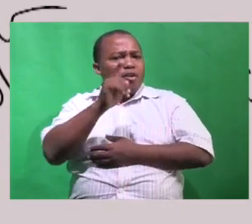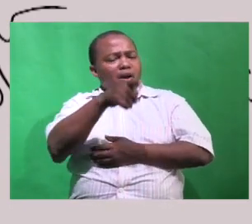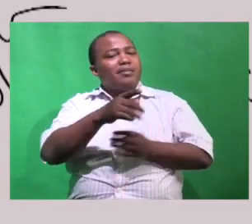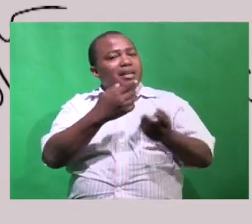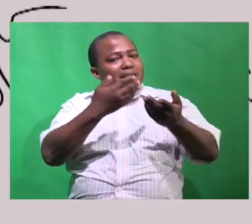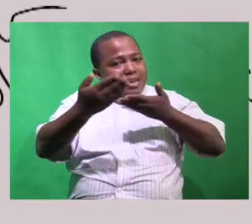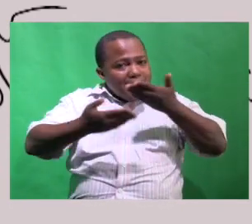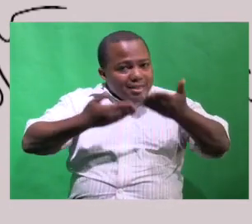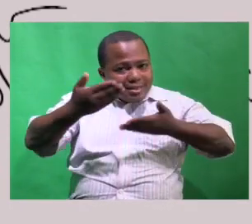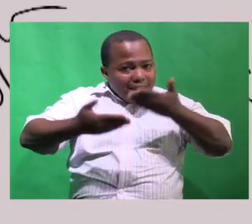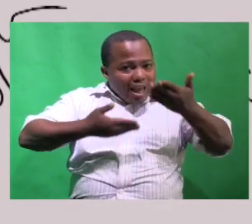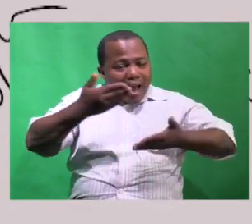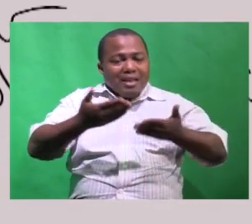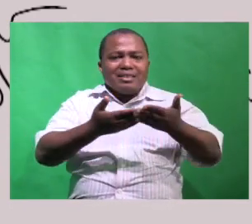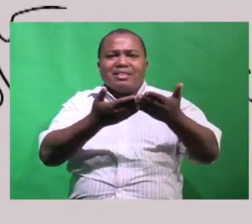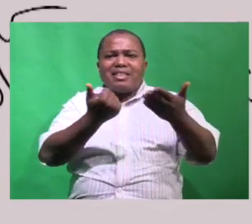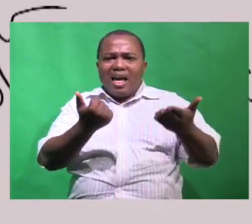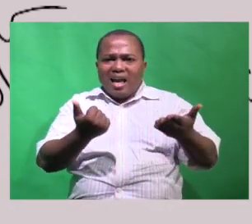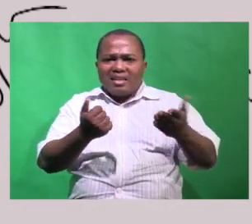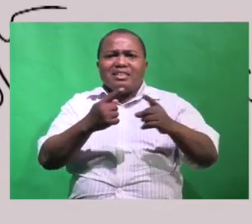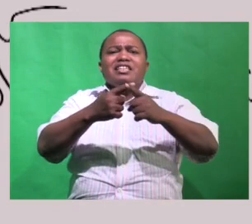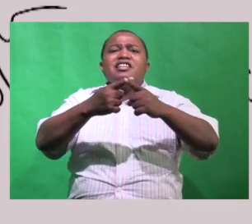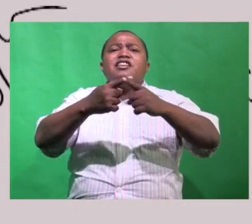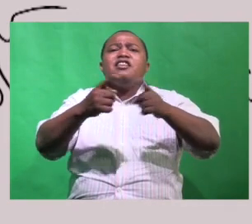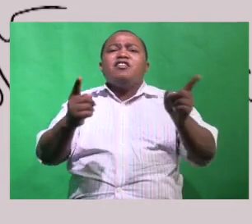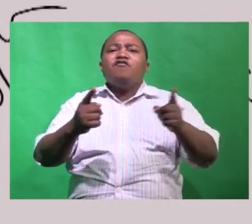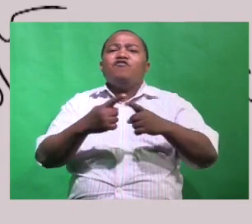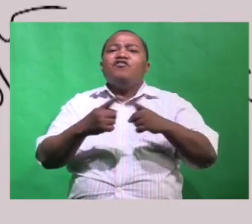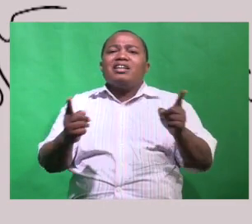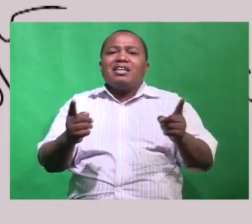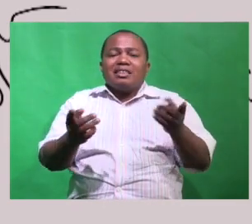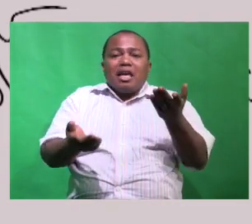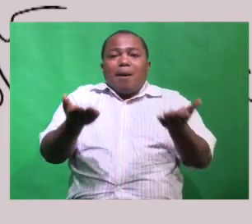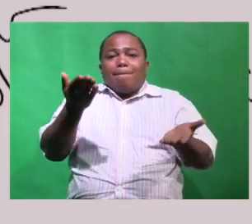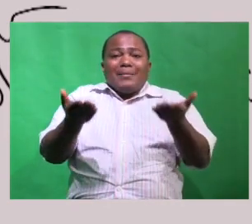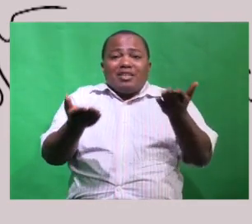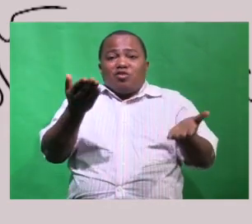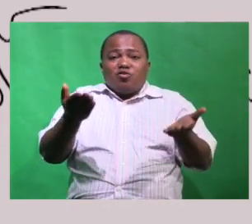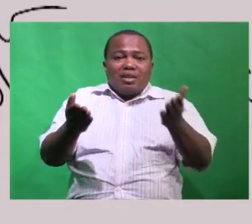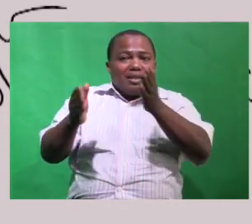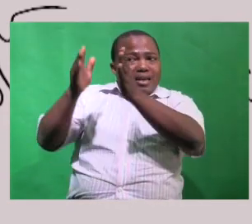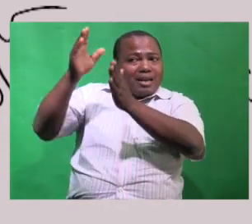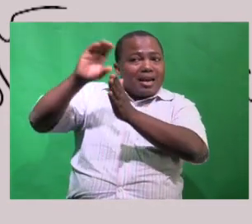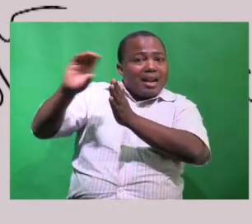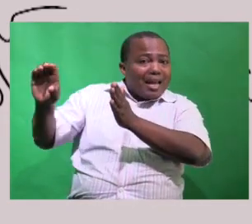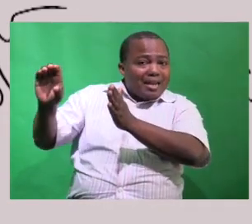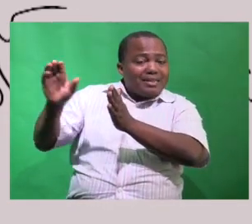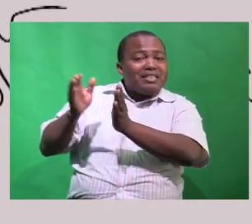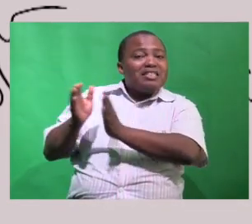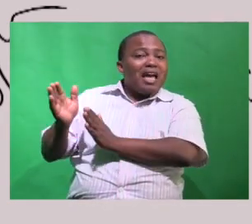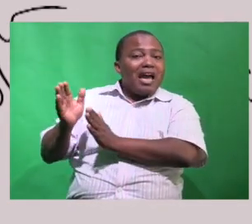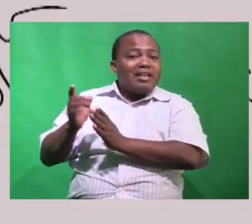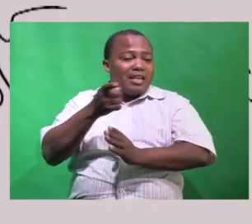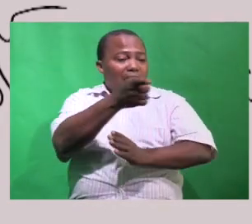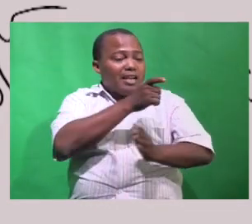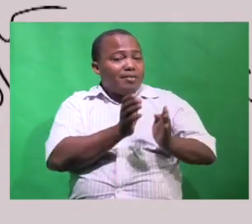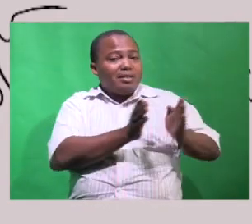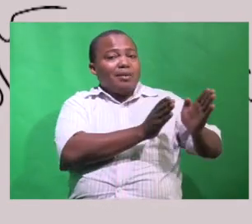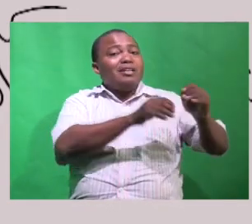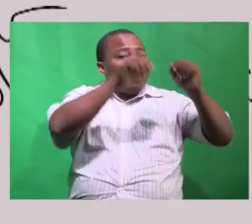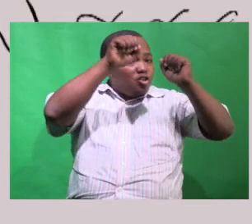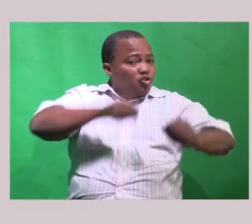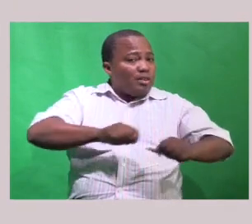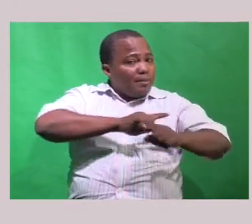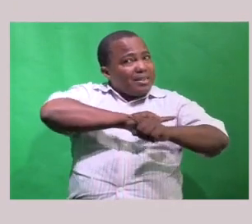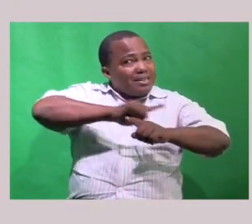that the difference between credit side and debit side should be transferred